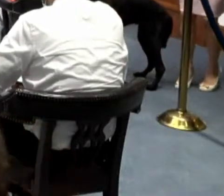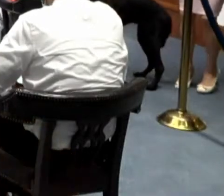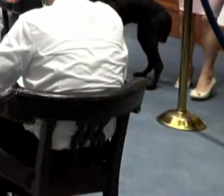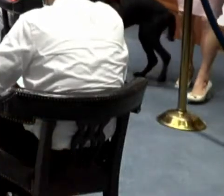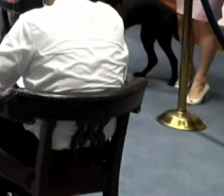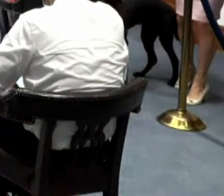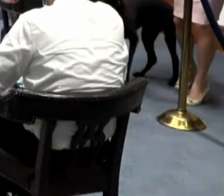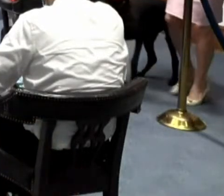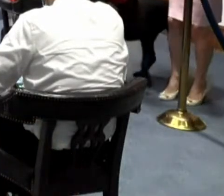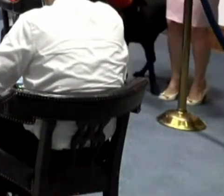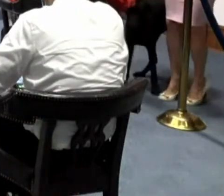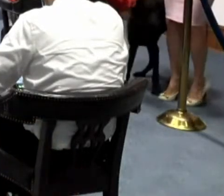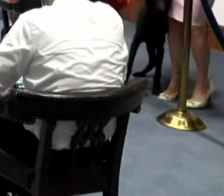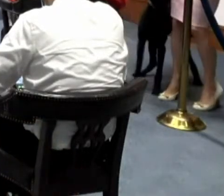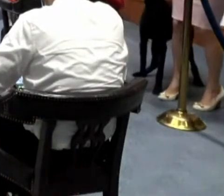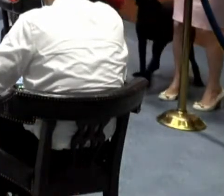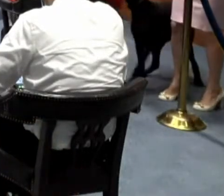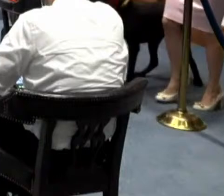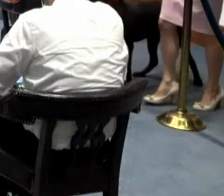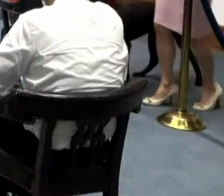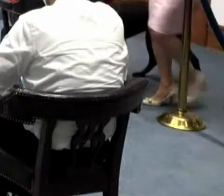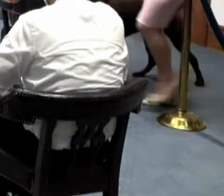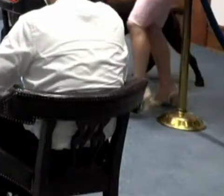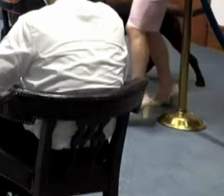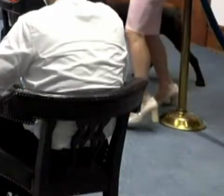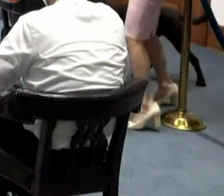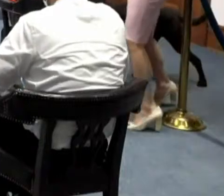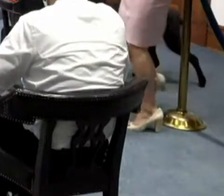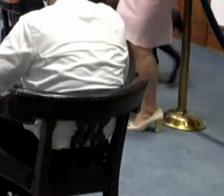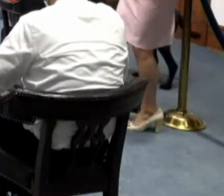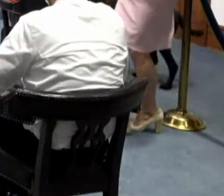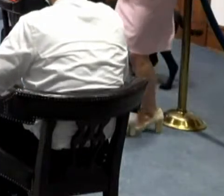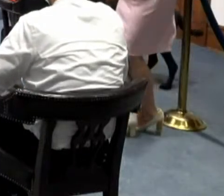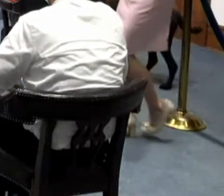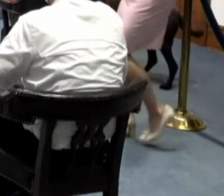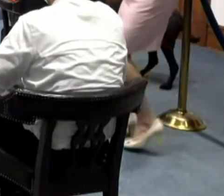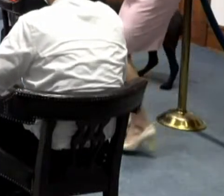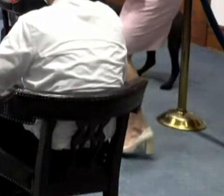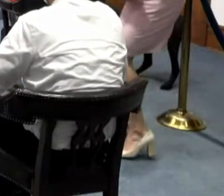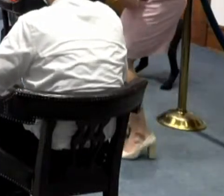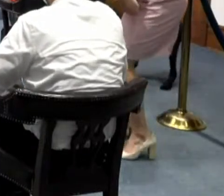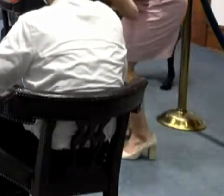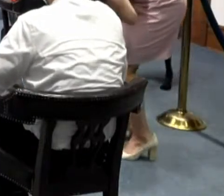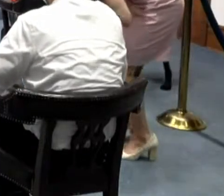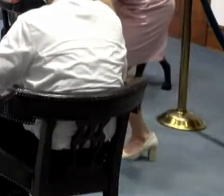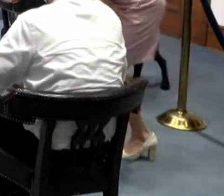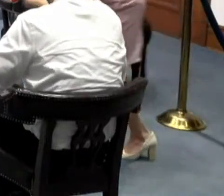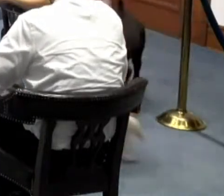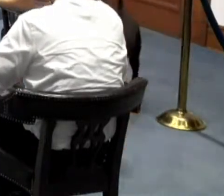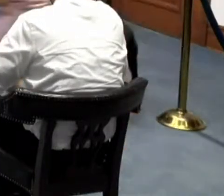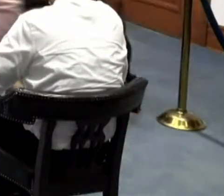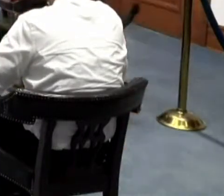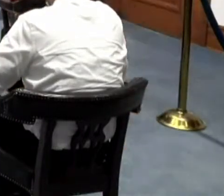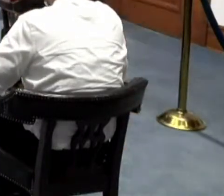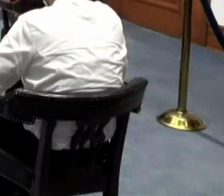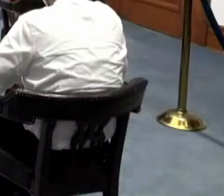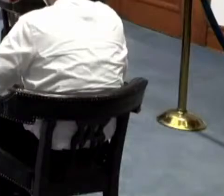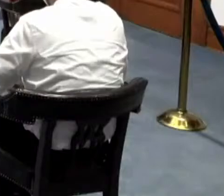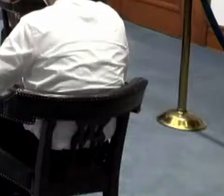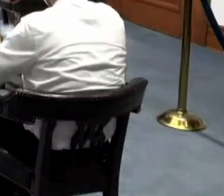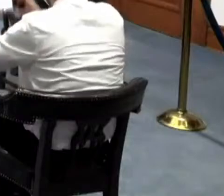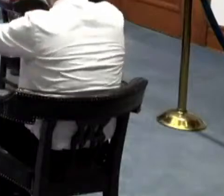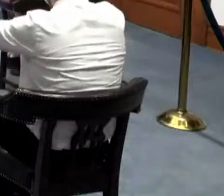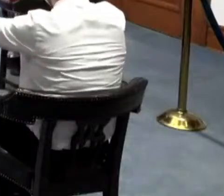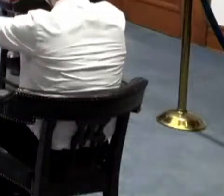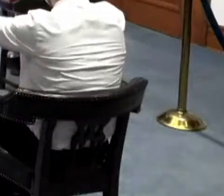All right. Today is our COVID update, specifically dealing with the Delta variant and where we